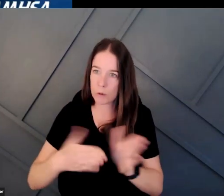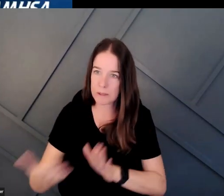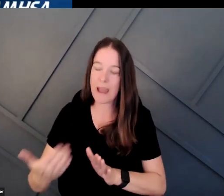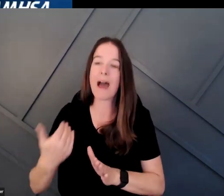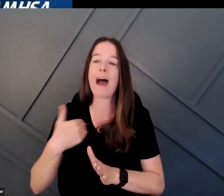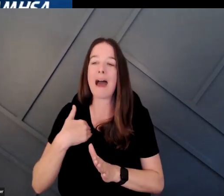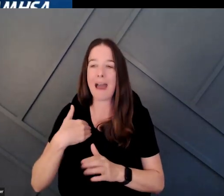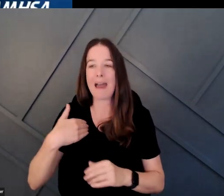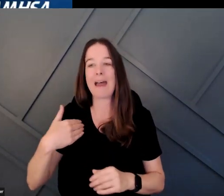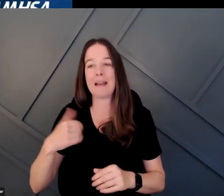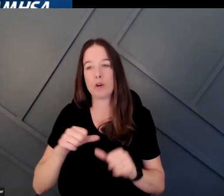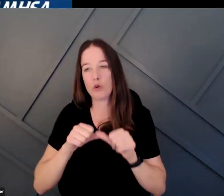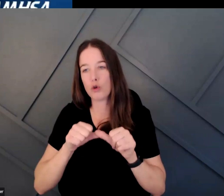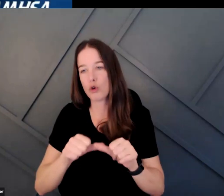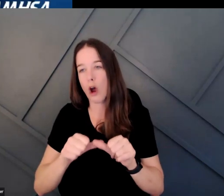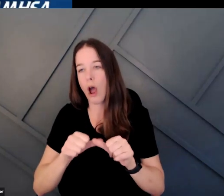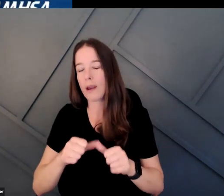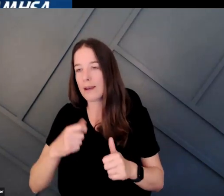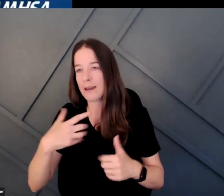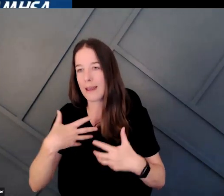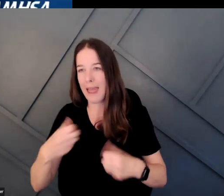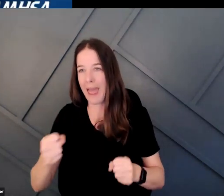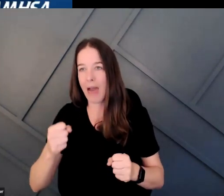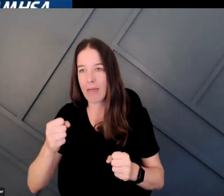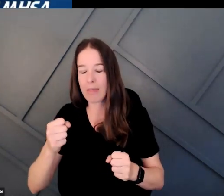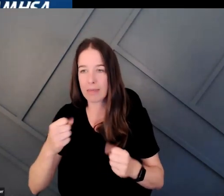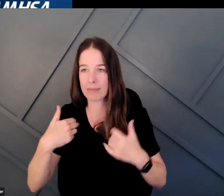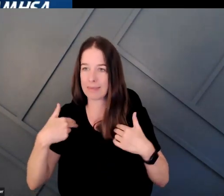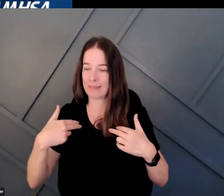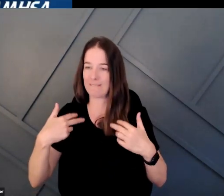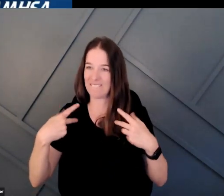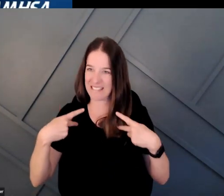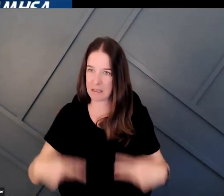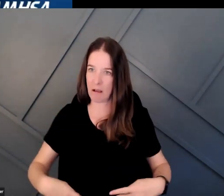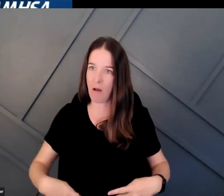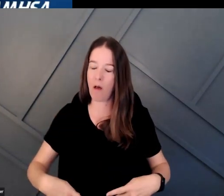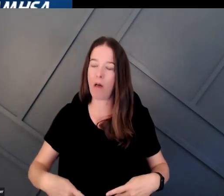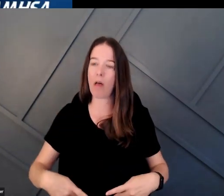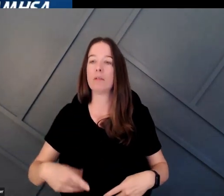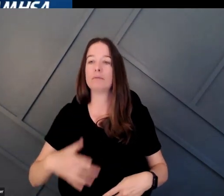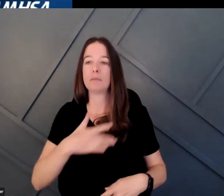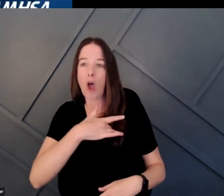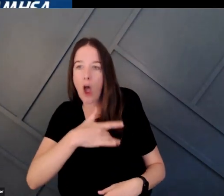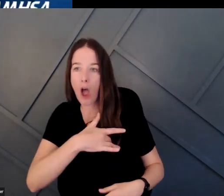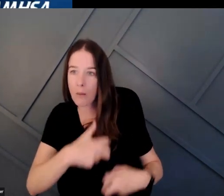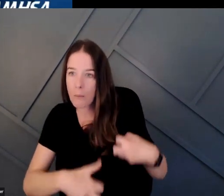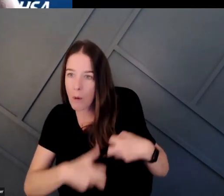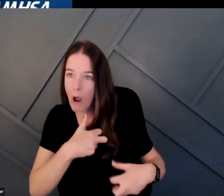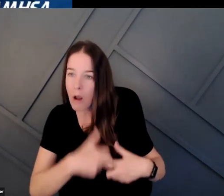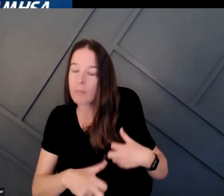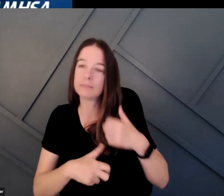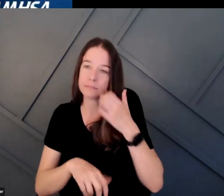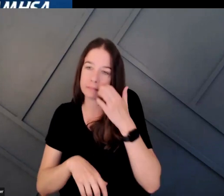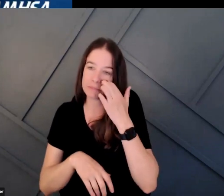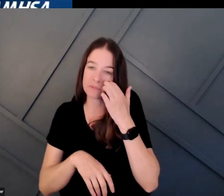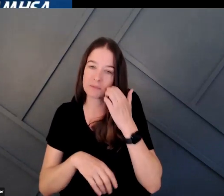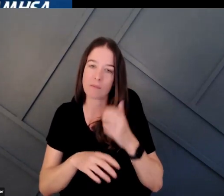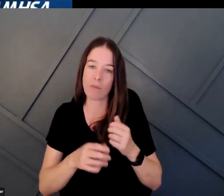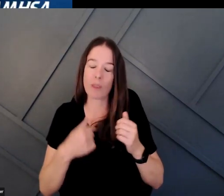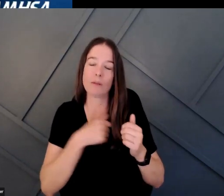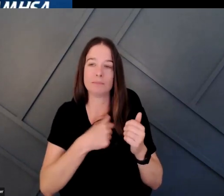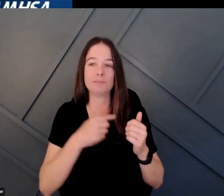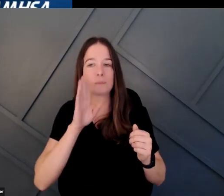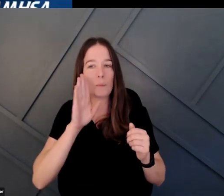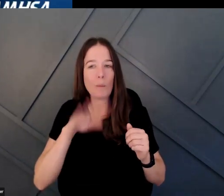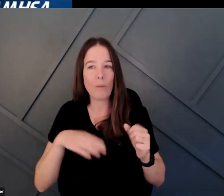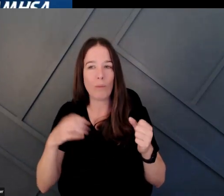condition, respiratory hypertension, cardiovascular conditions are particularly relevant. We also know that many people